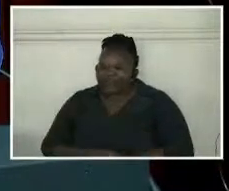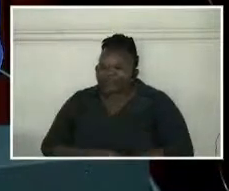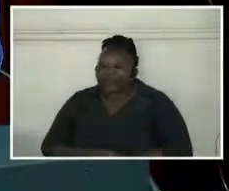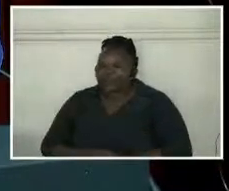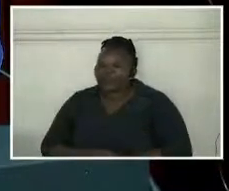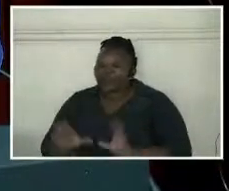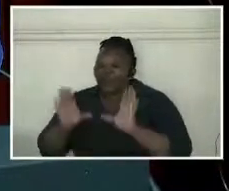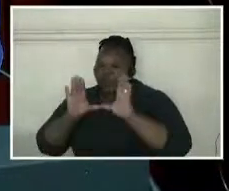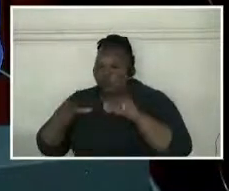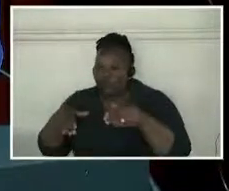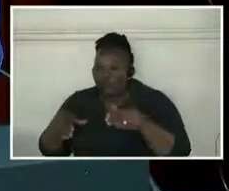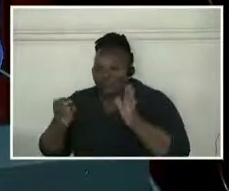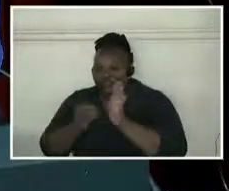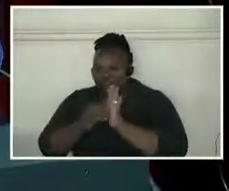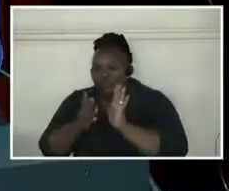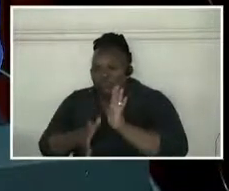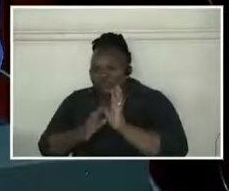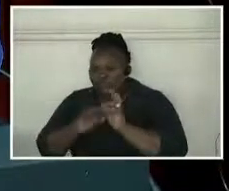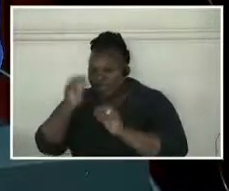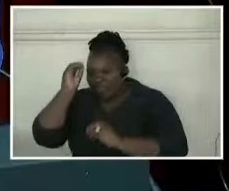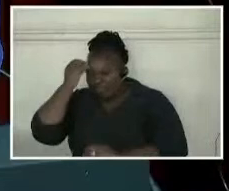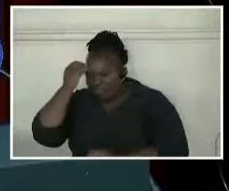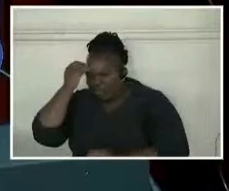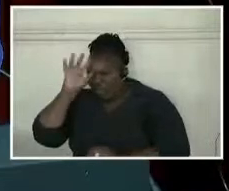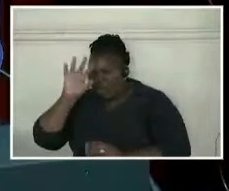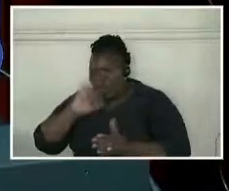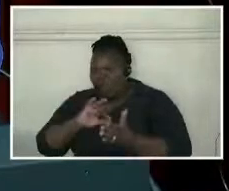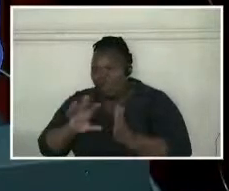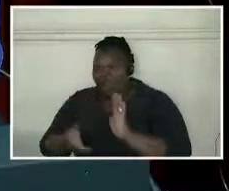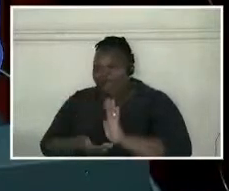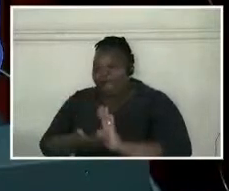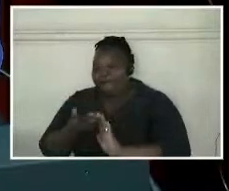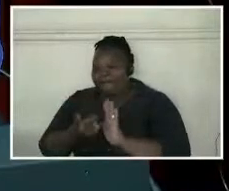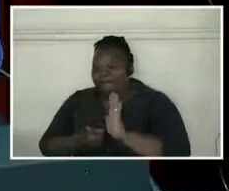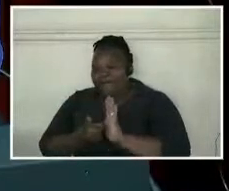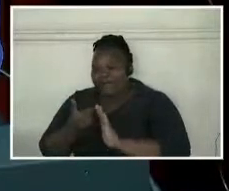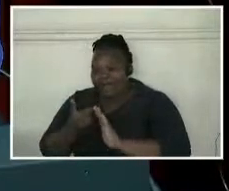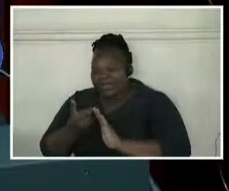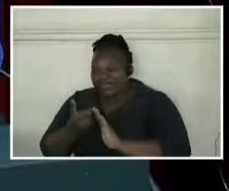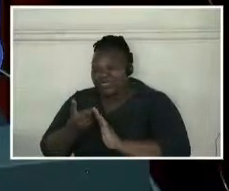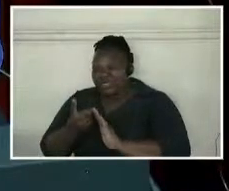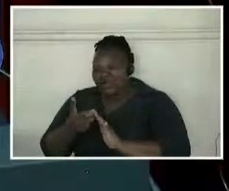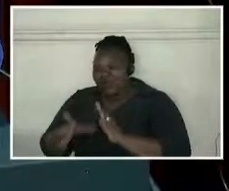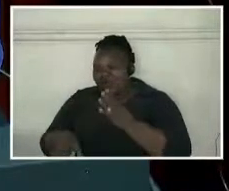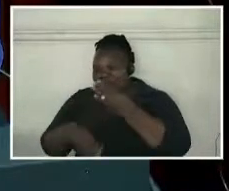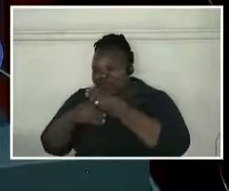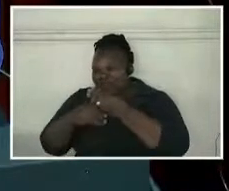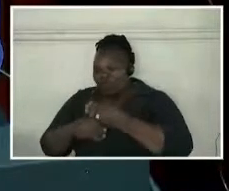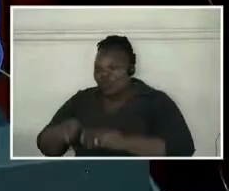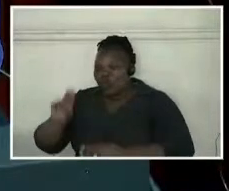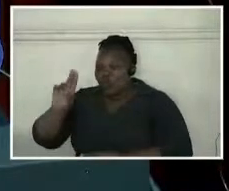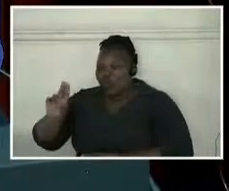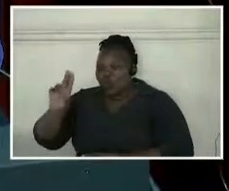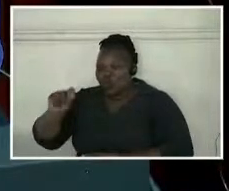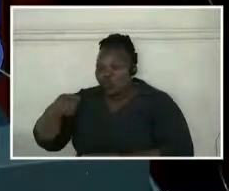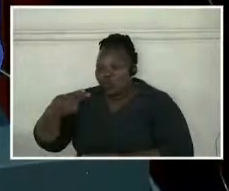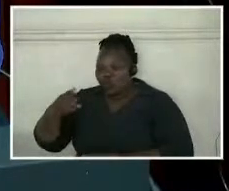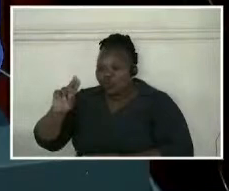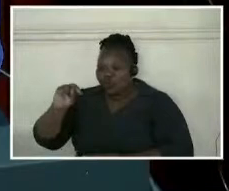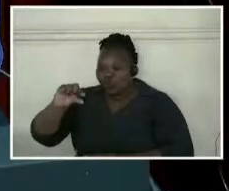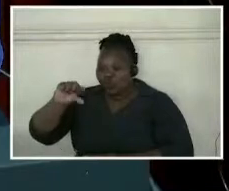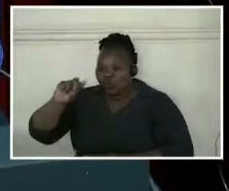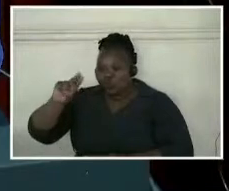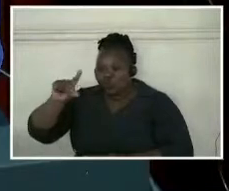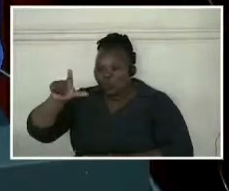the committee is also noted with keen interest the upgrade and additional editions of utungo at center